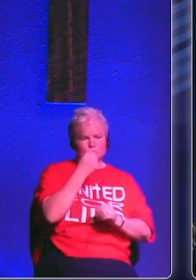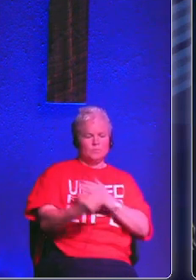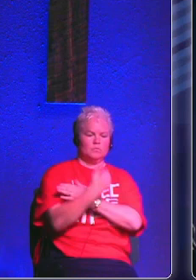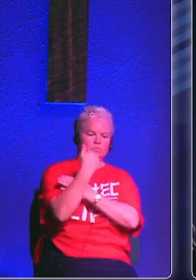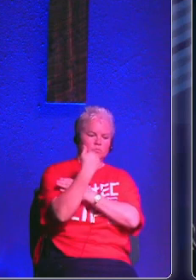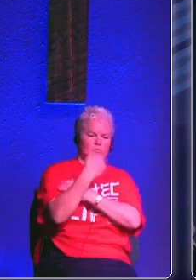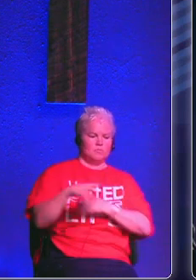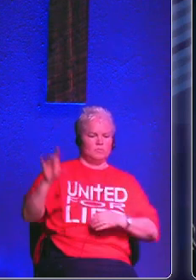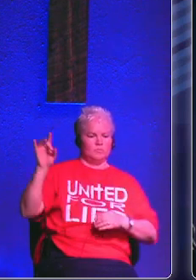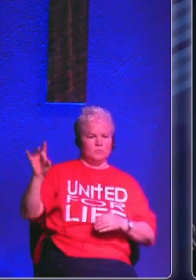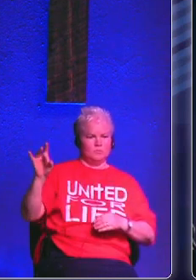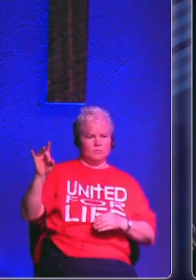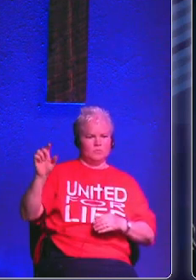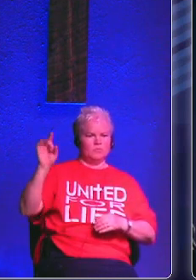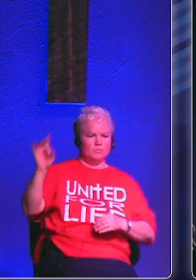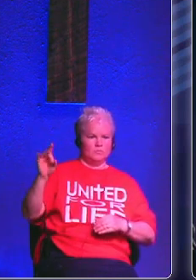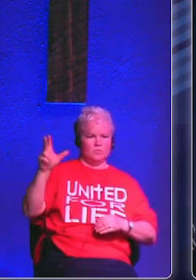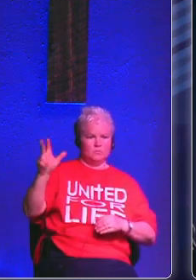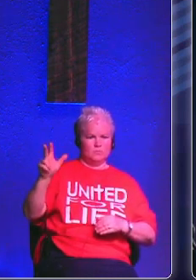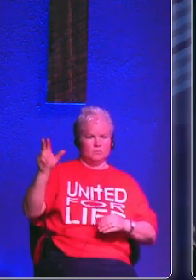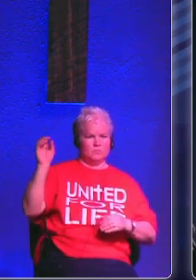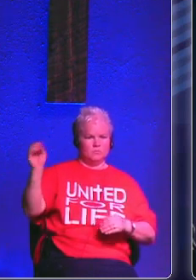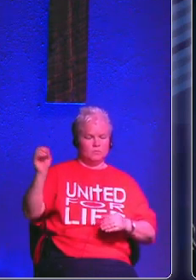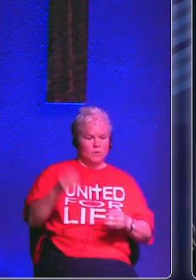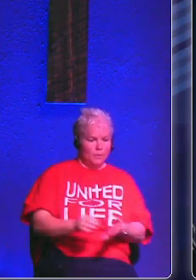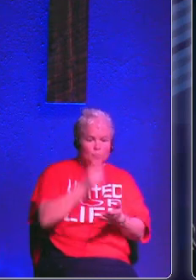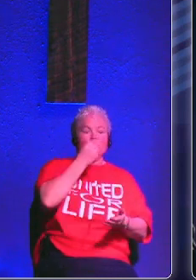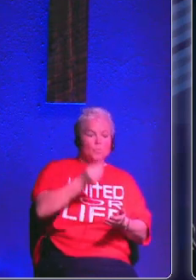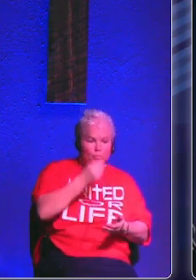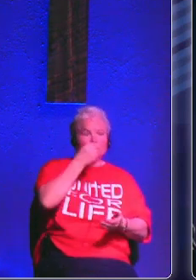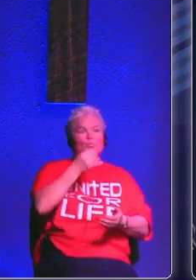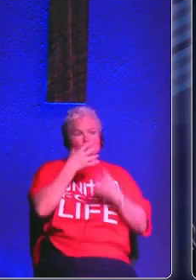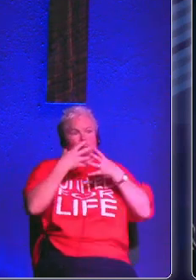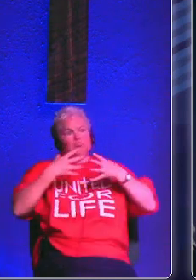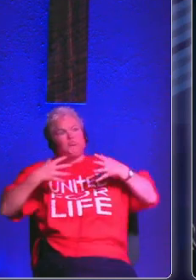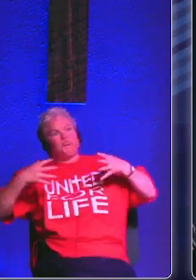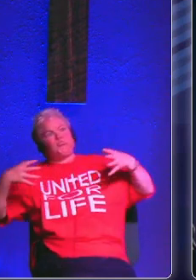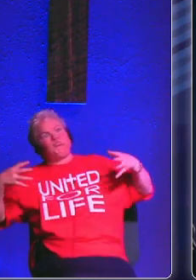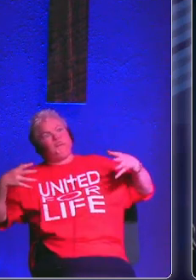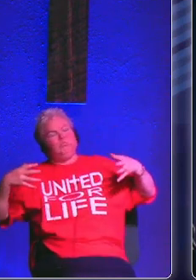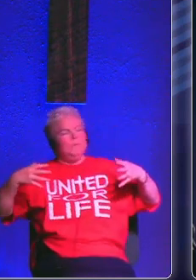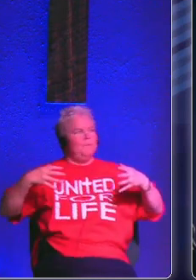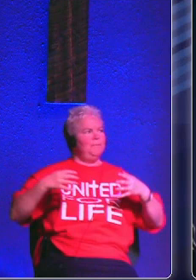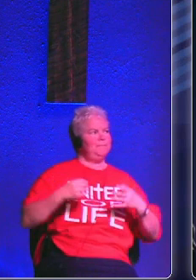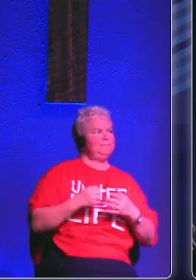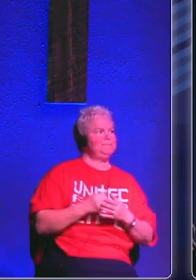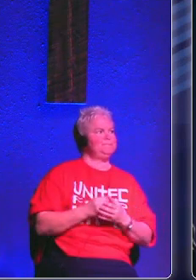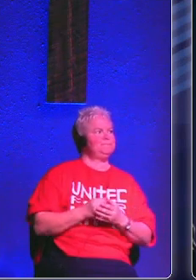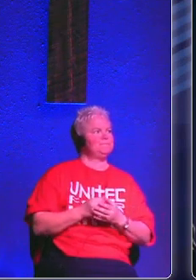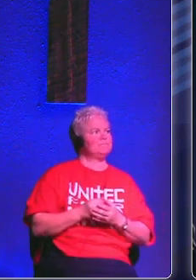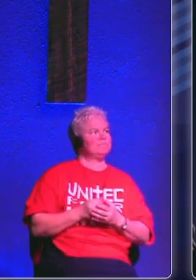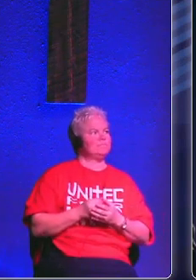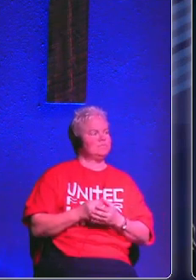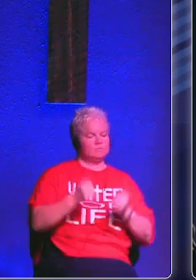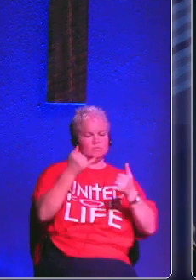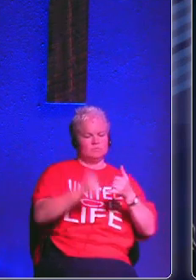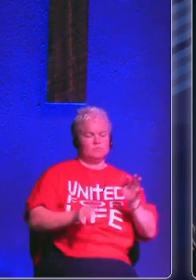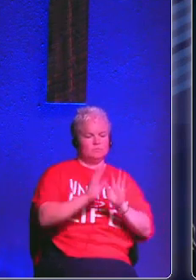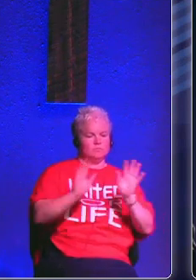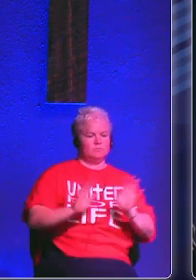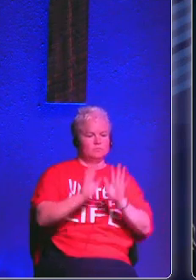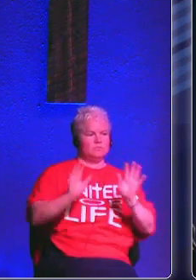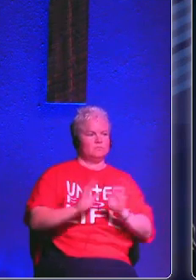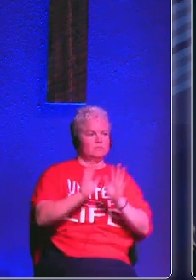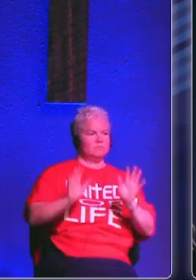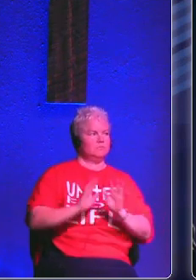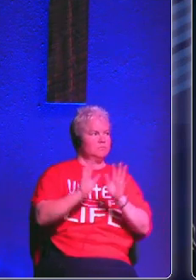here 8 to 8:30, so you have time to really load up and eat and everything, and we're just going to hang out with each other. Since that's the last